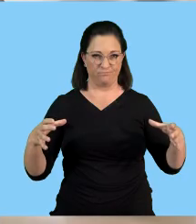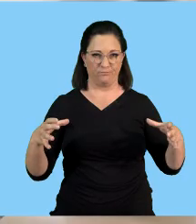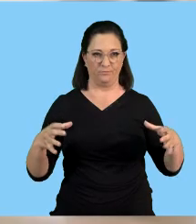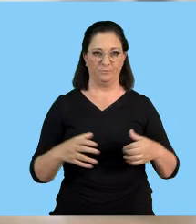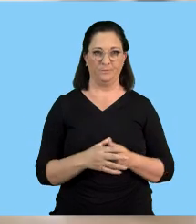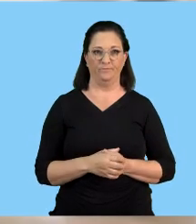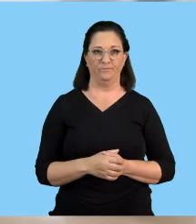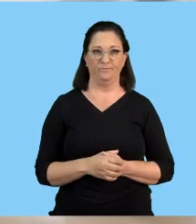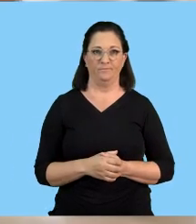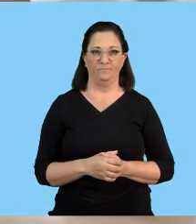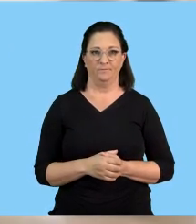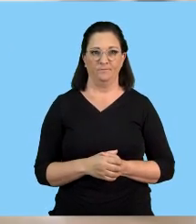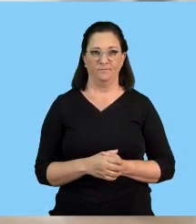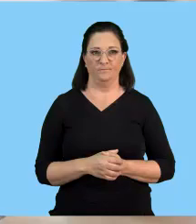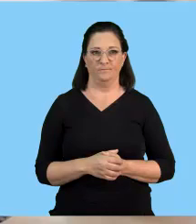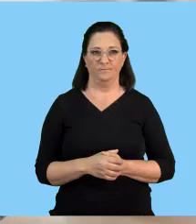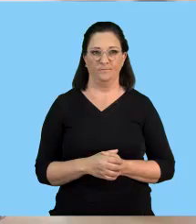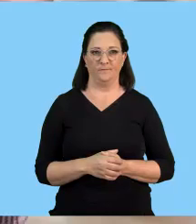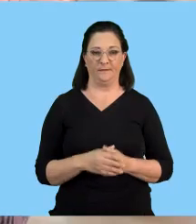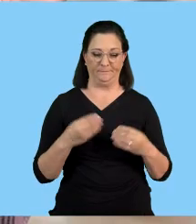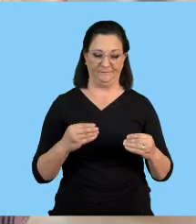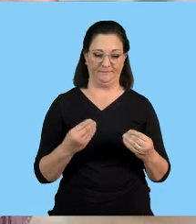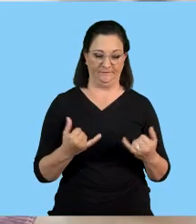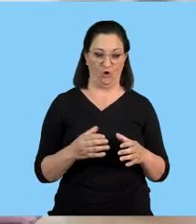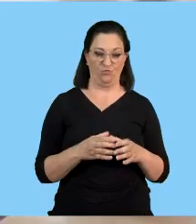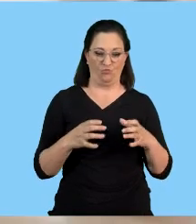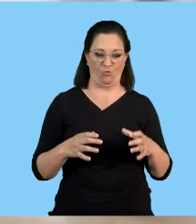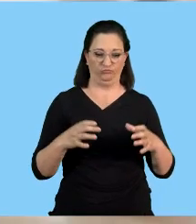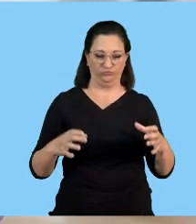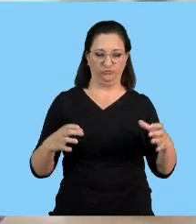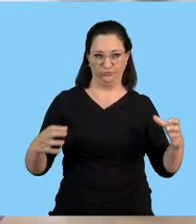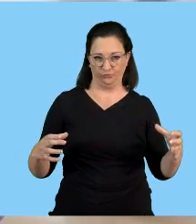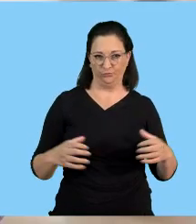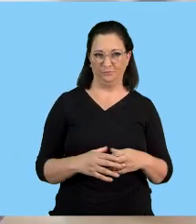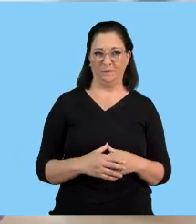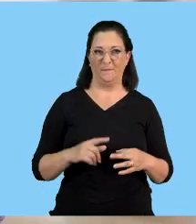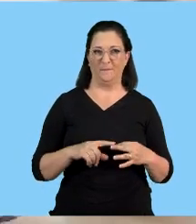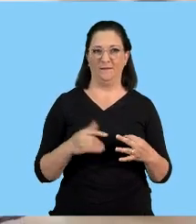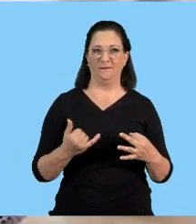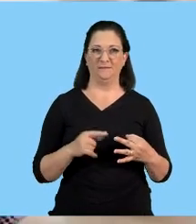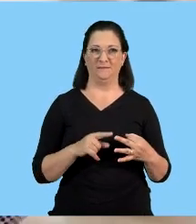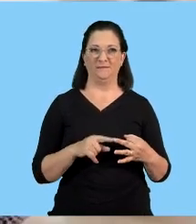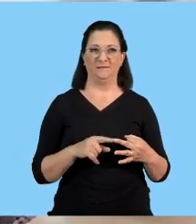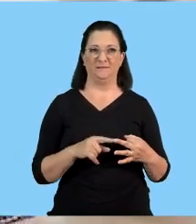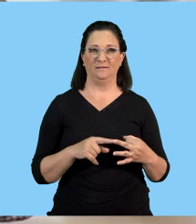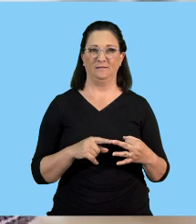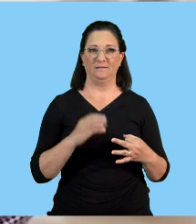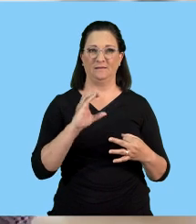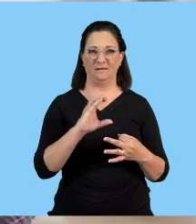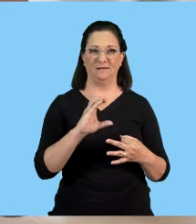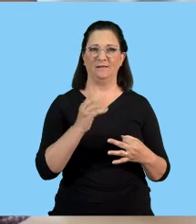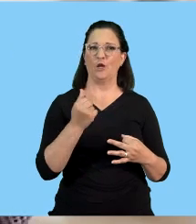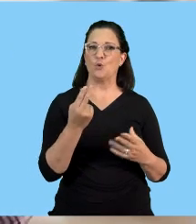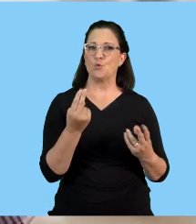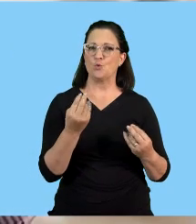by broadening it or by growing as a business. All right, so what does it mean here? With diversification, we are